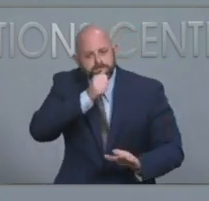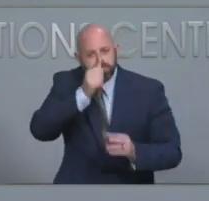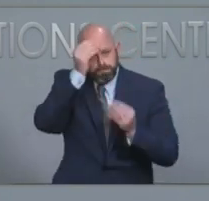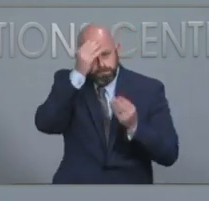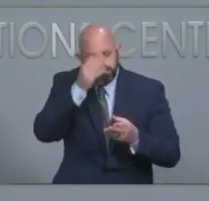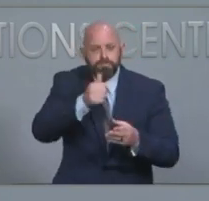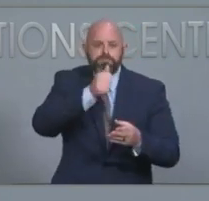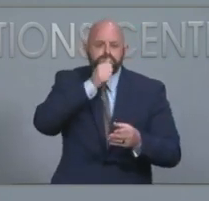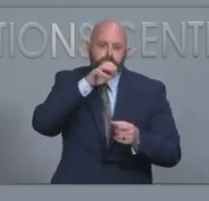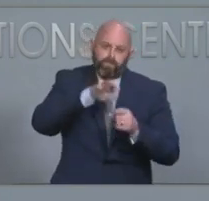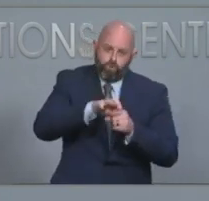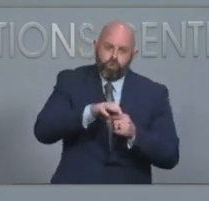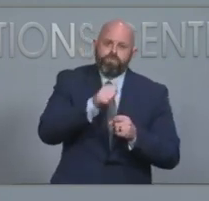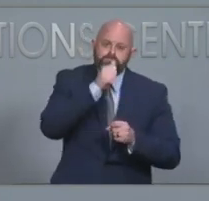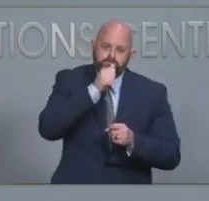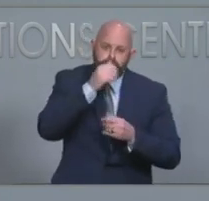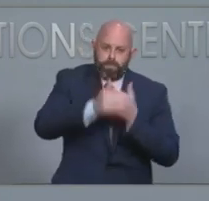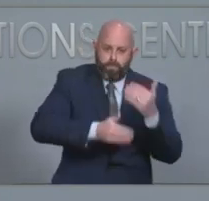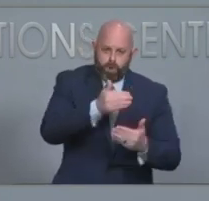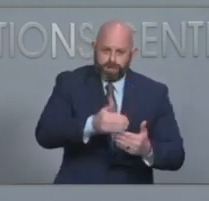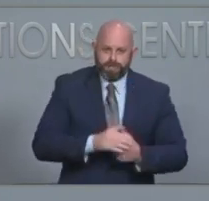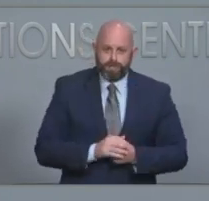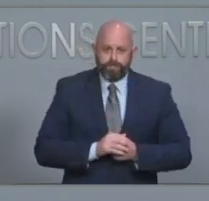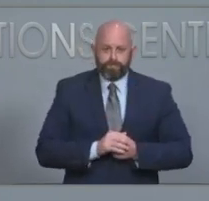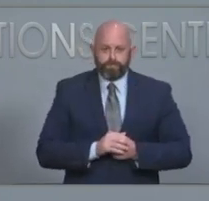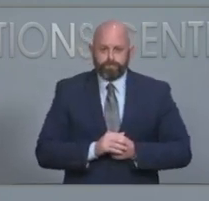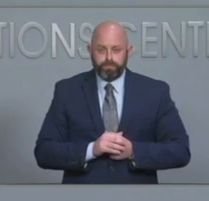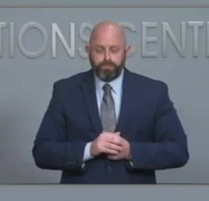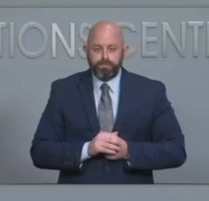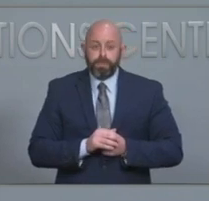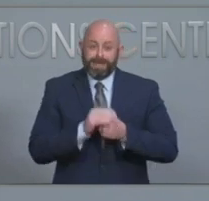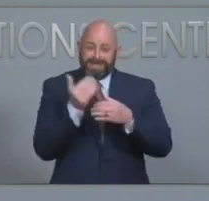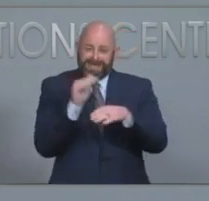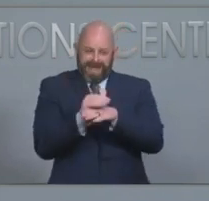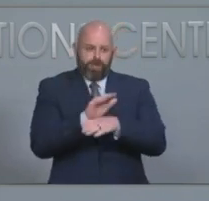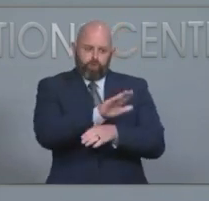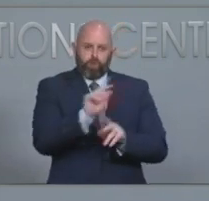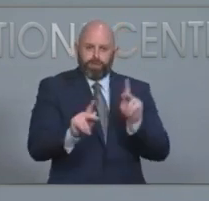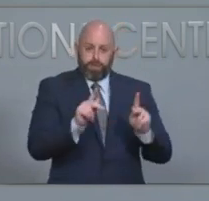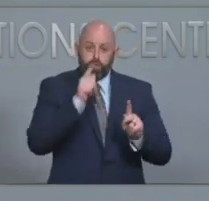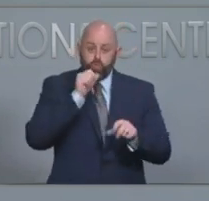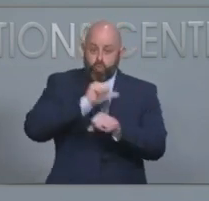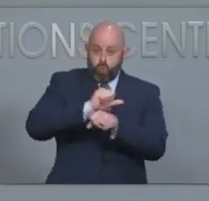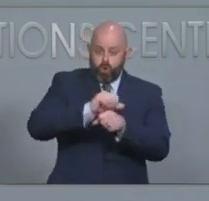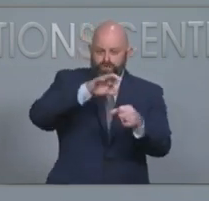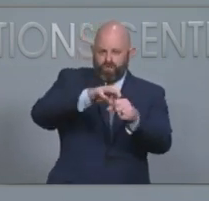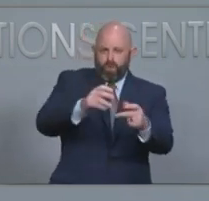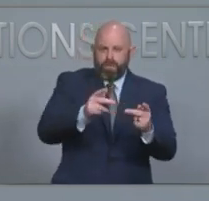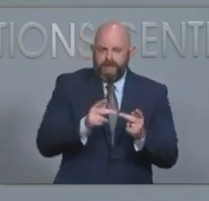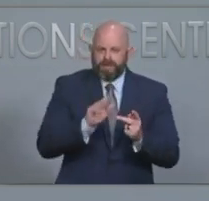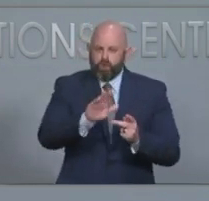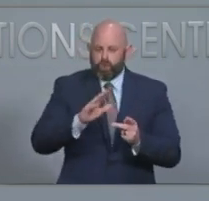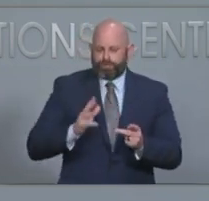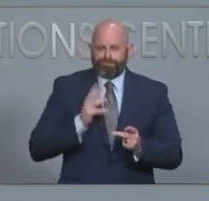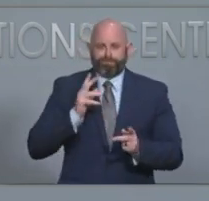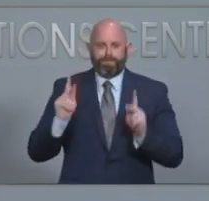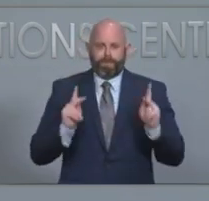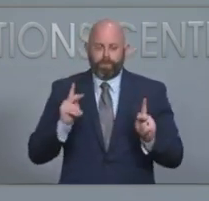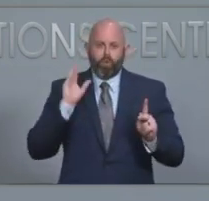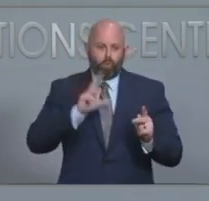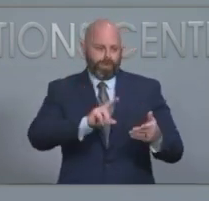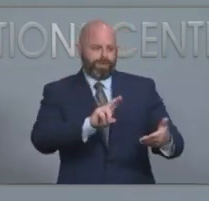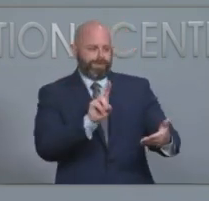our state. At the end of the night, those very precinct officials will sign off on the results tapes